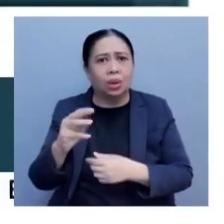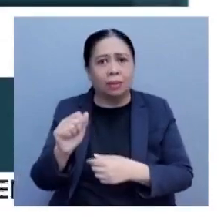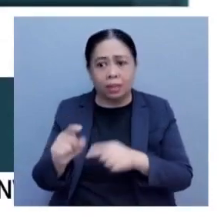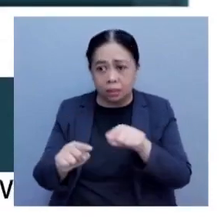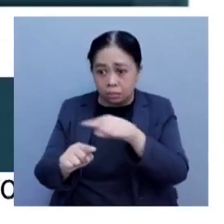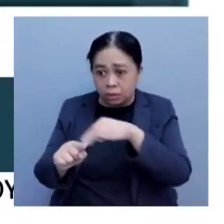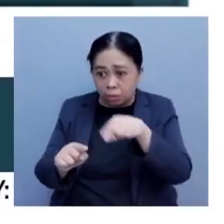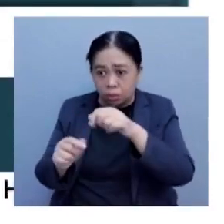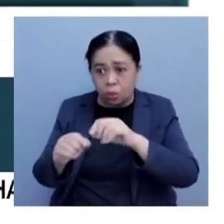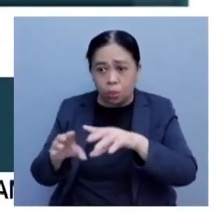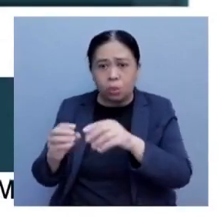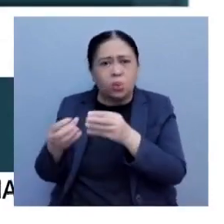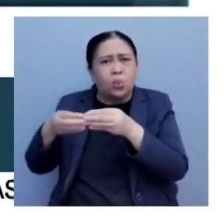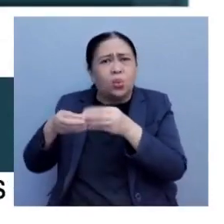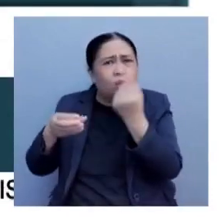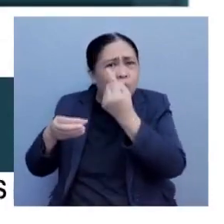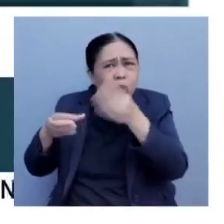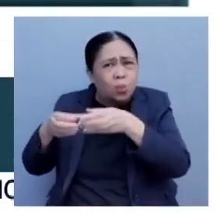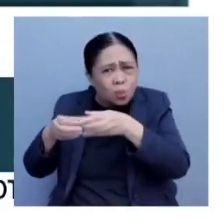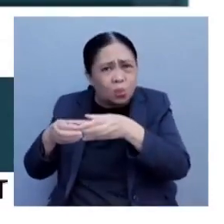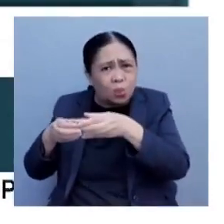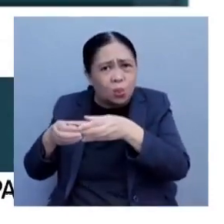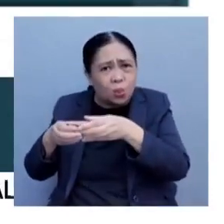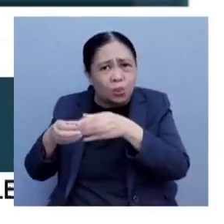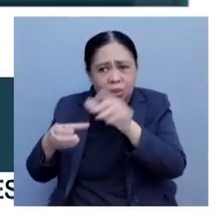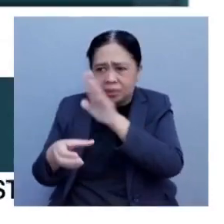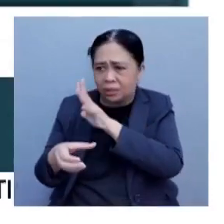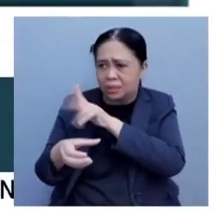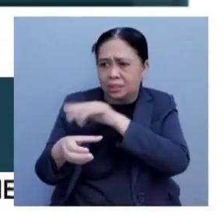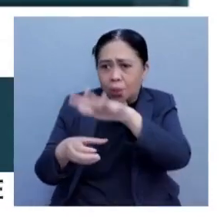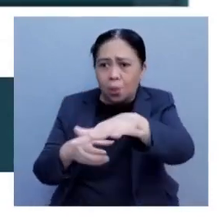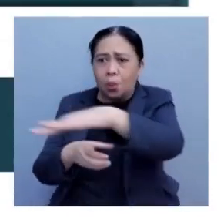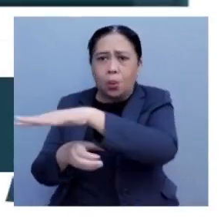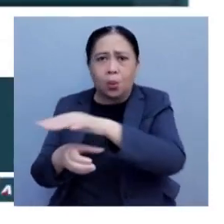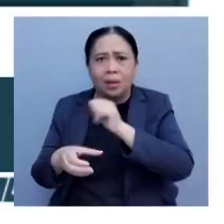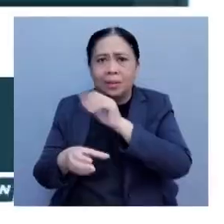It's faction, a small portion of the Palestinian people.